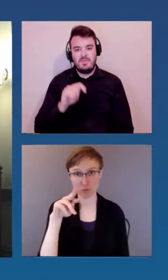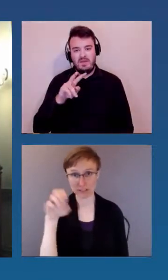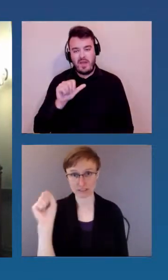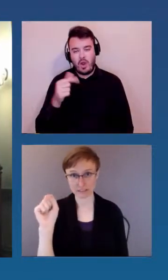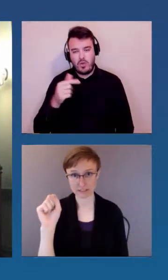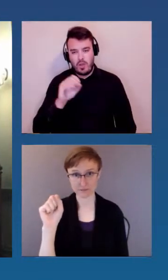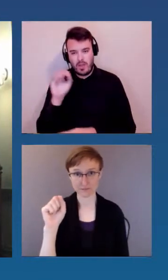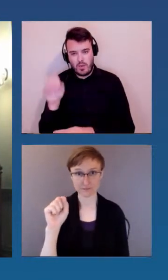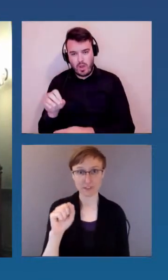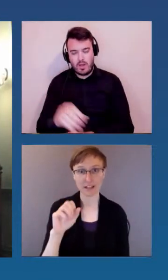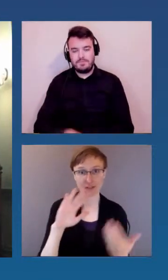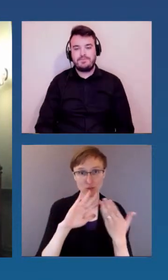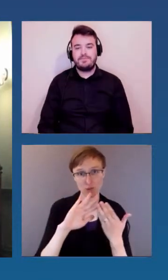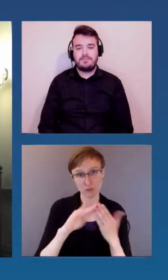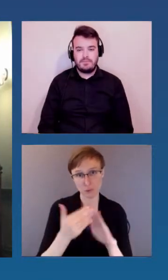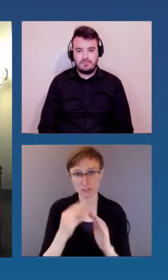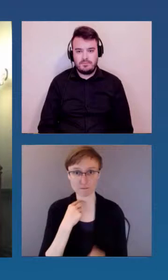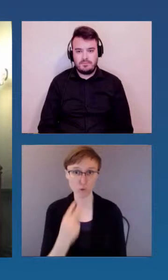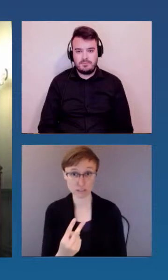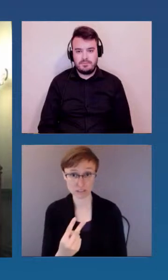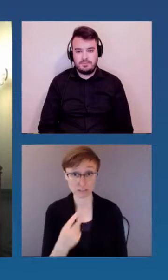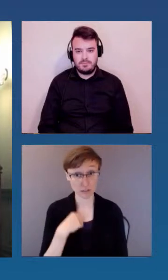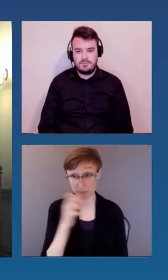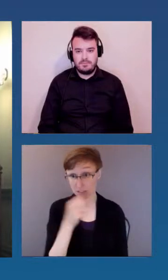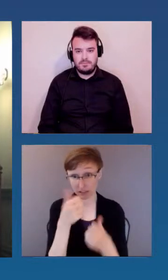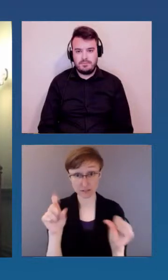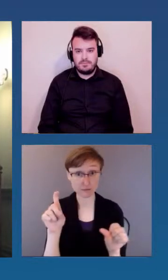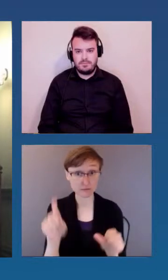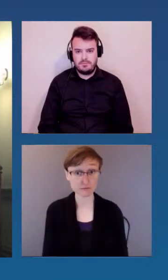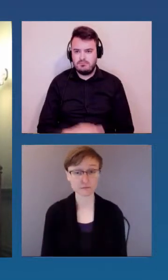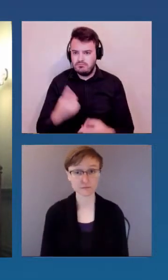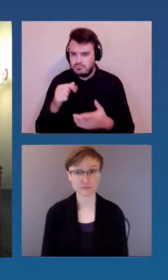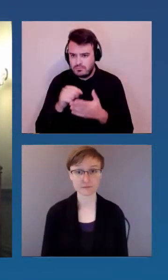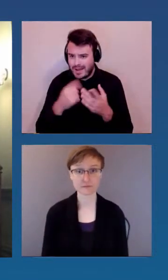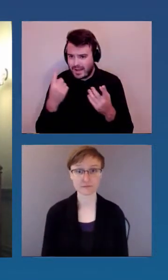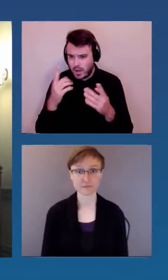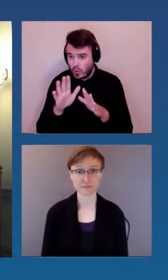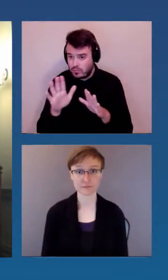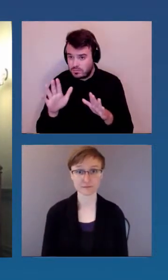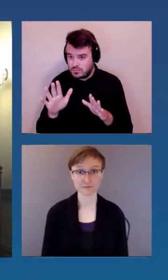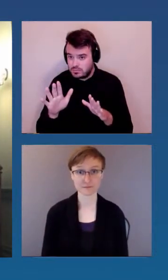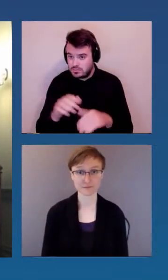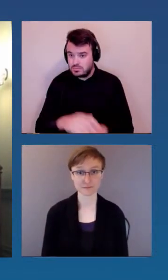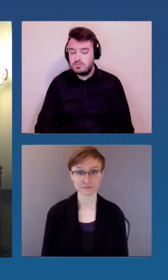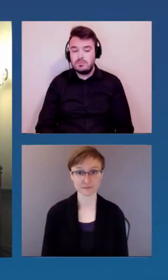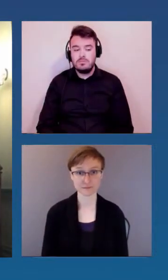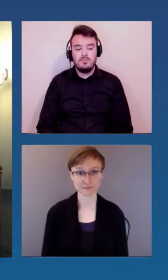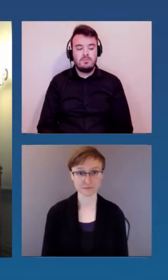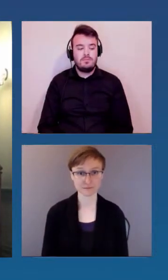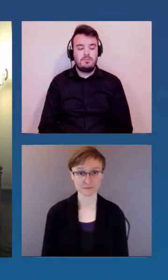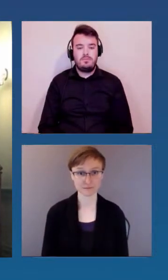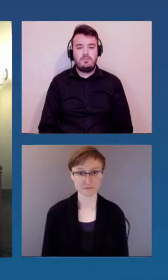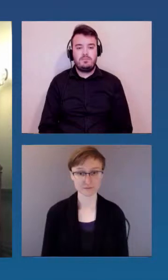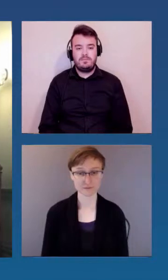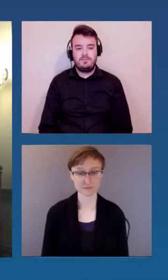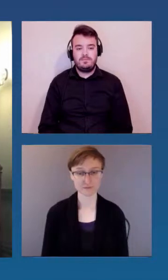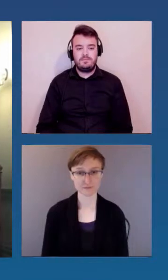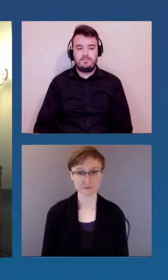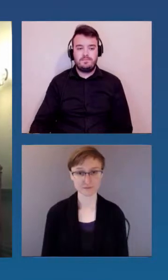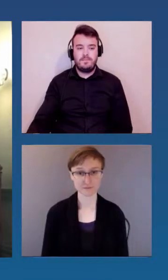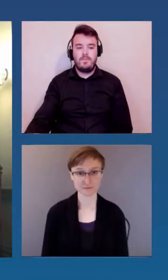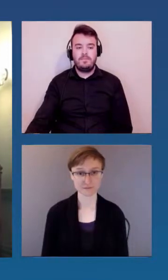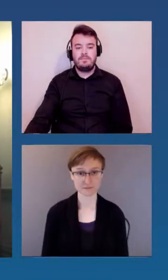Thank you, Mr. DeMonte. In the interest of time, I will read through the list of media who have registered for today's avail. No need to indicate if you are present. However, if